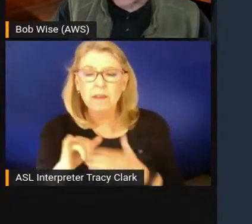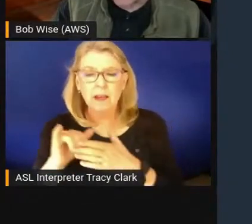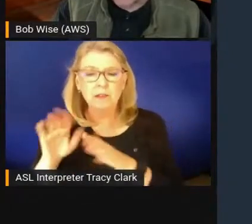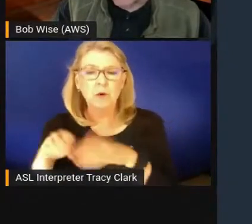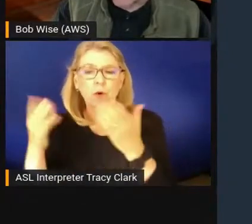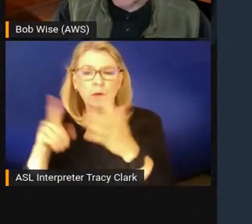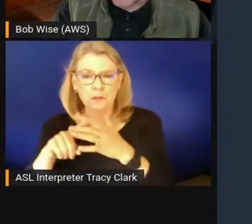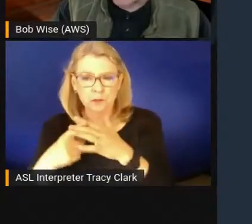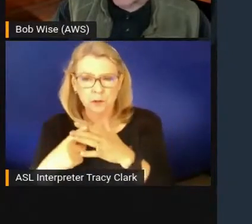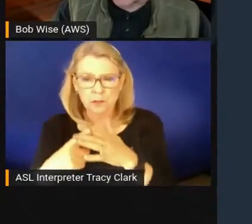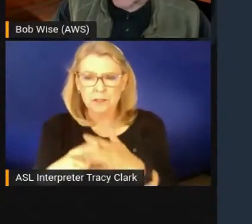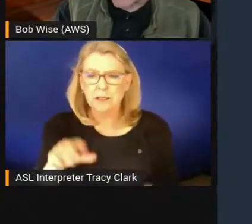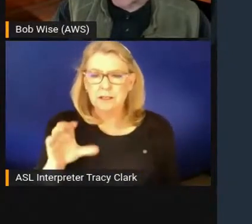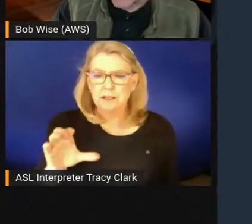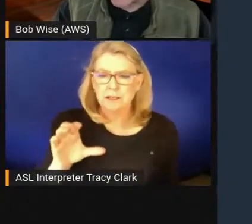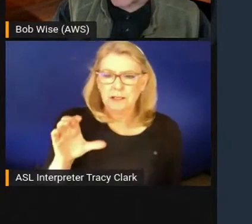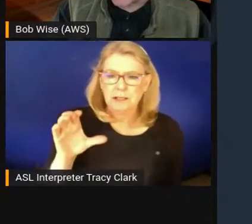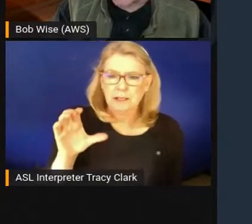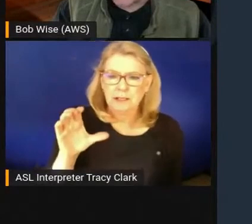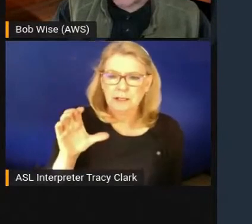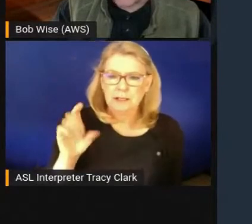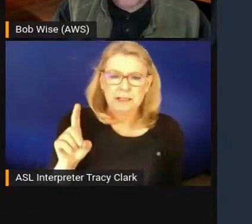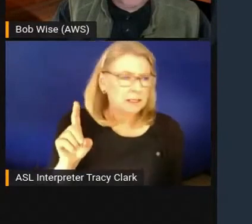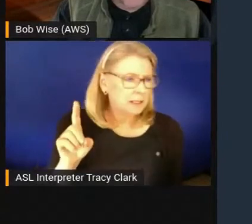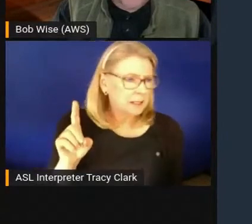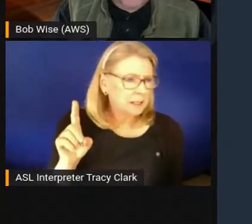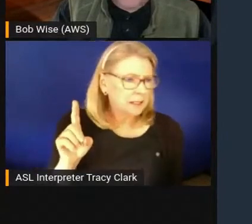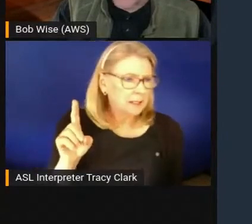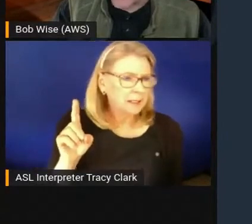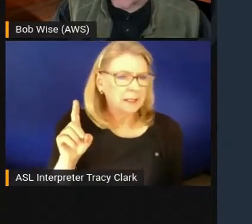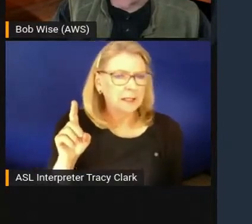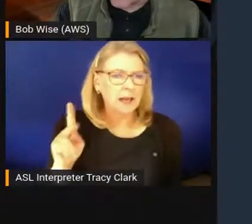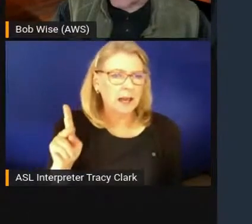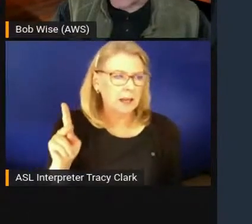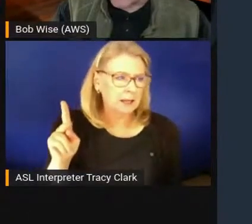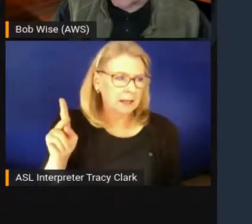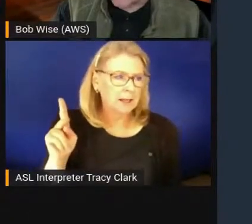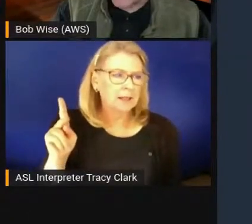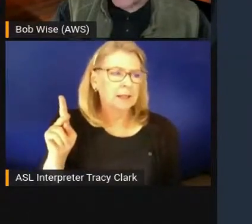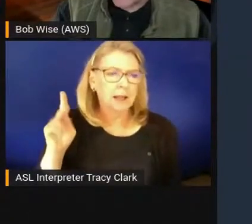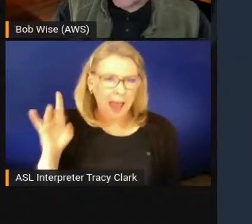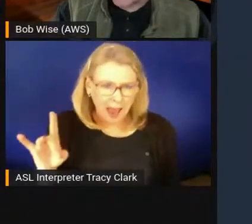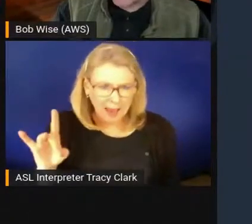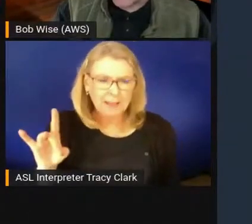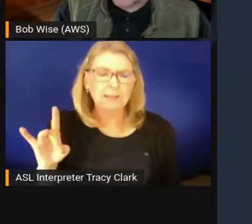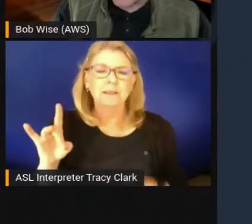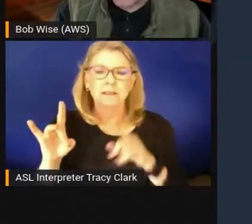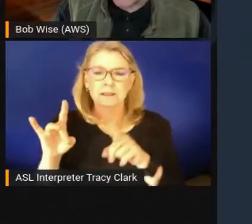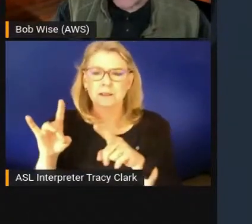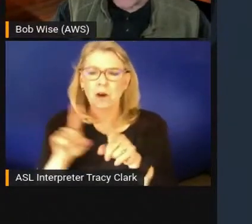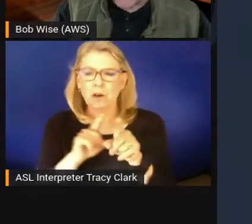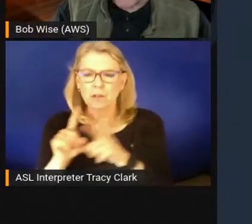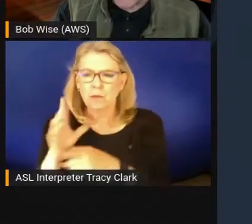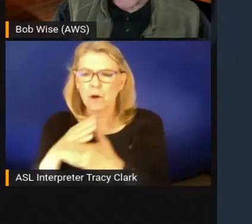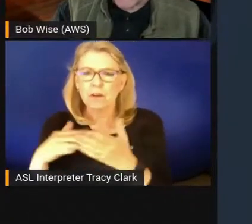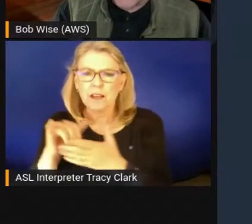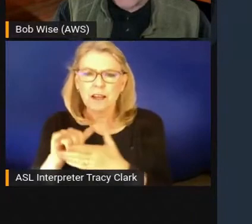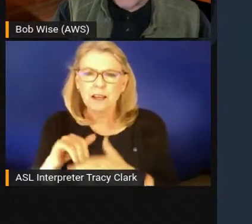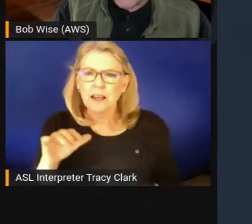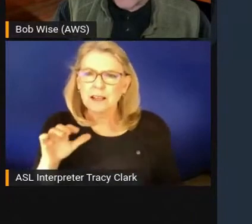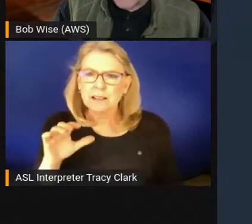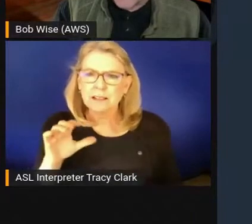our open source development kit for defining applications, useful for customers anywhere they run Kubernetes, and is a CNCF sandbox